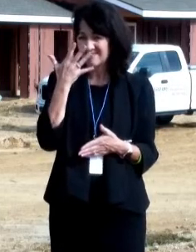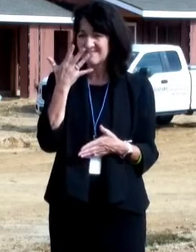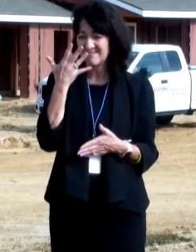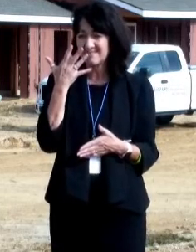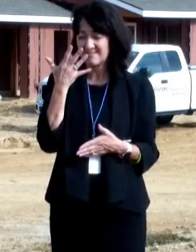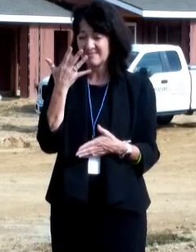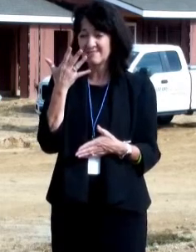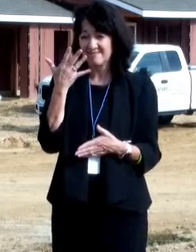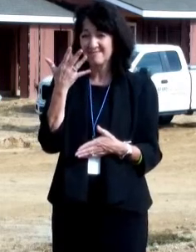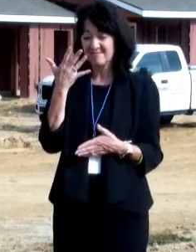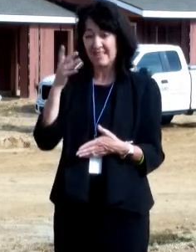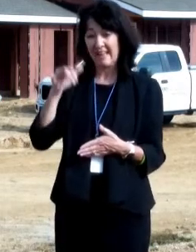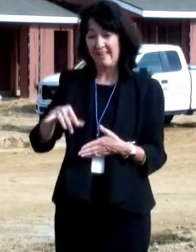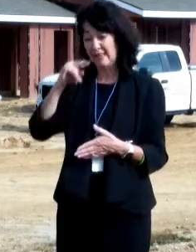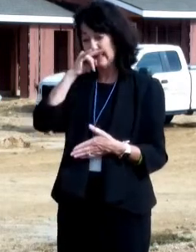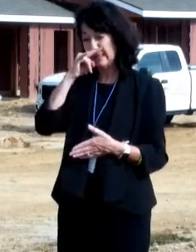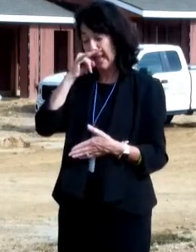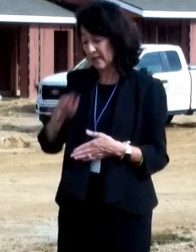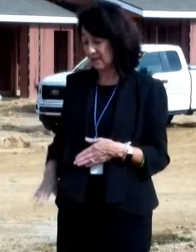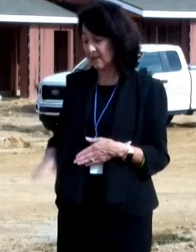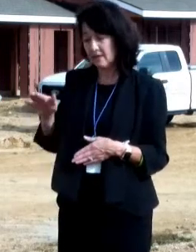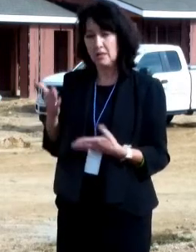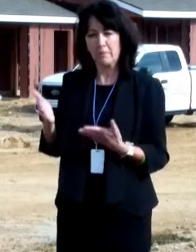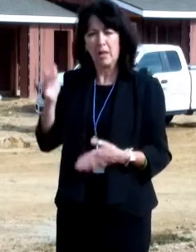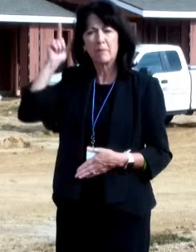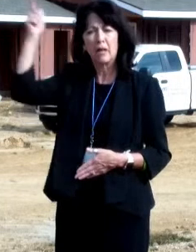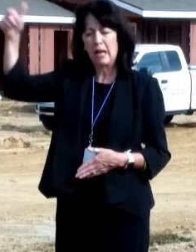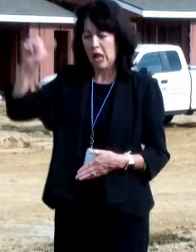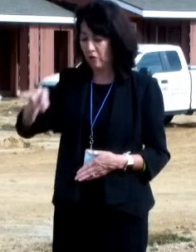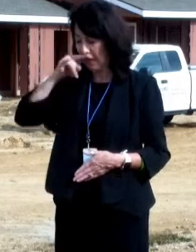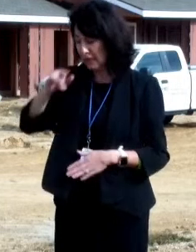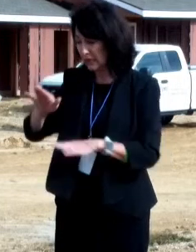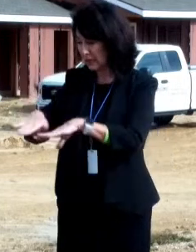That kid could someday be your Congresswoman.